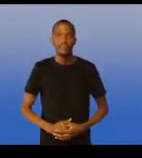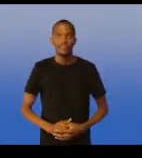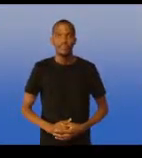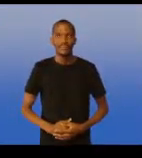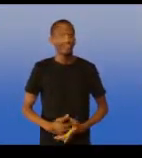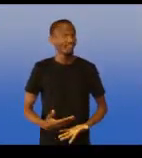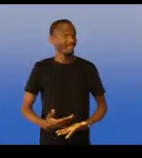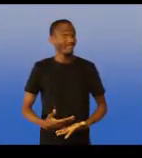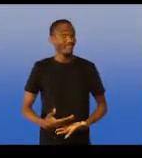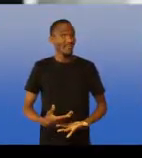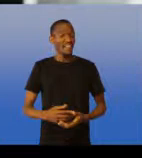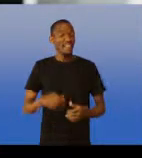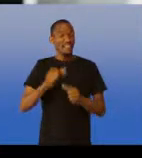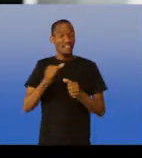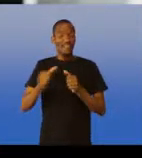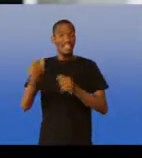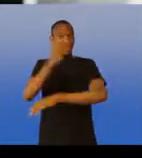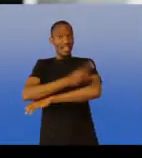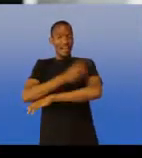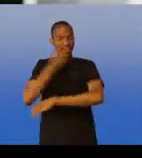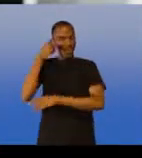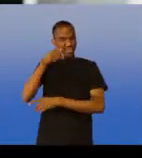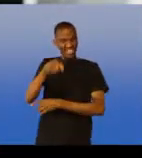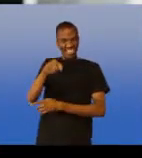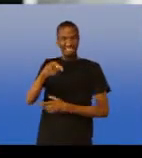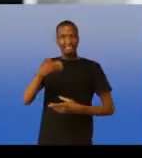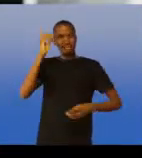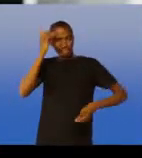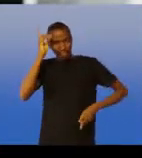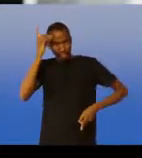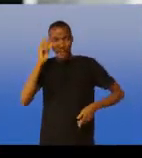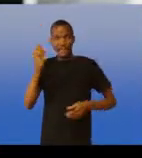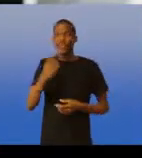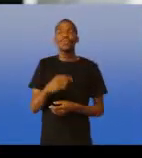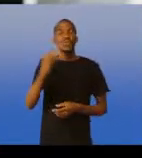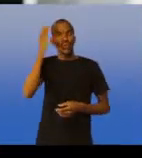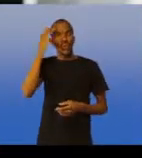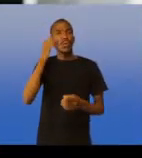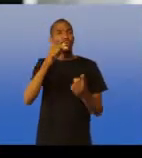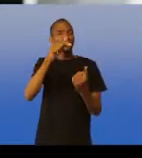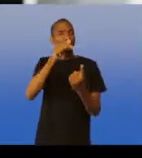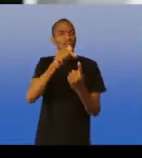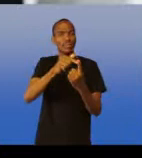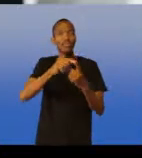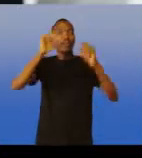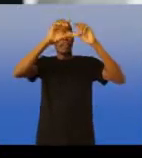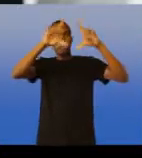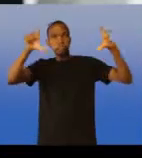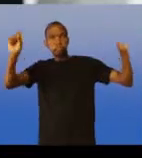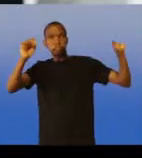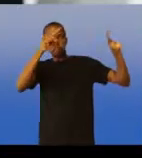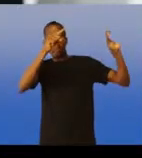Early days of the epidemic, we had that slogan that testing and knowing your status was the